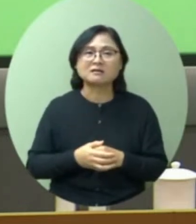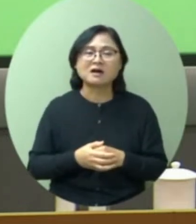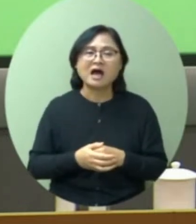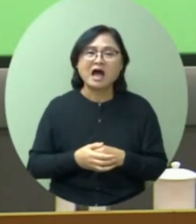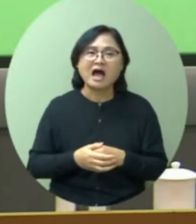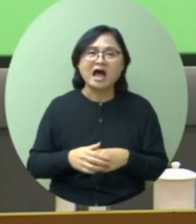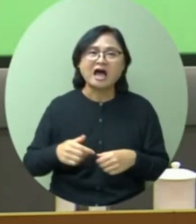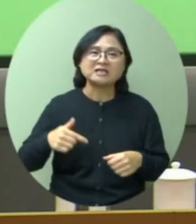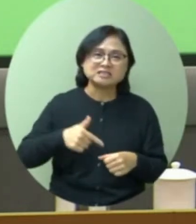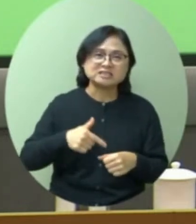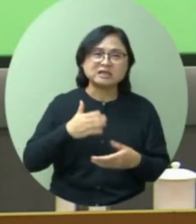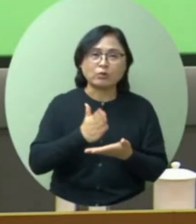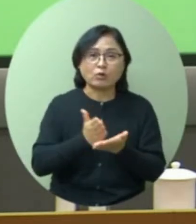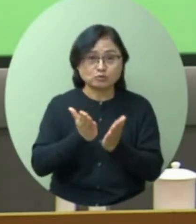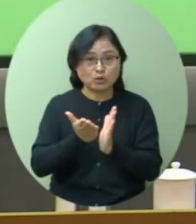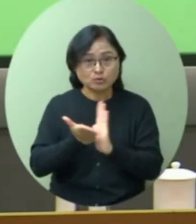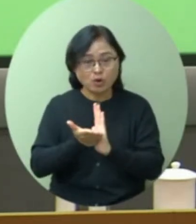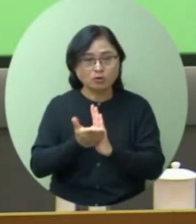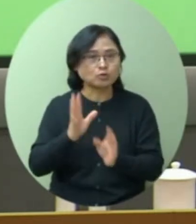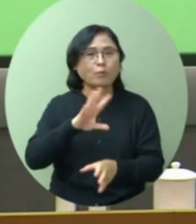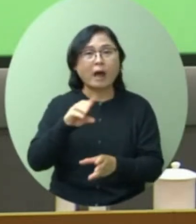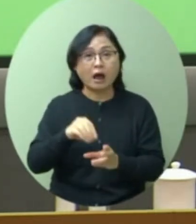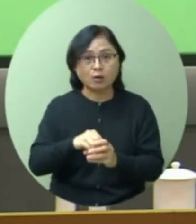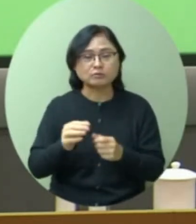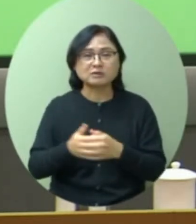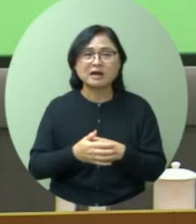grains, fuel,